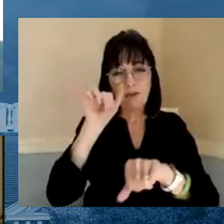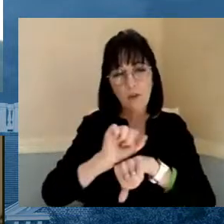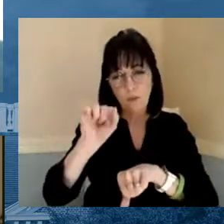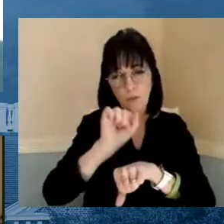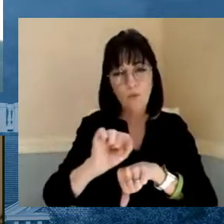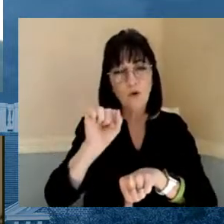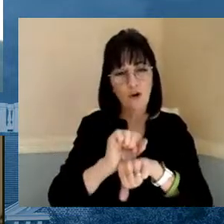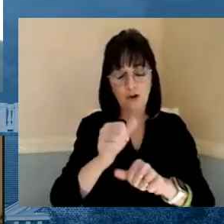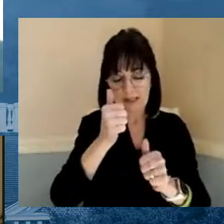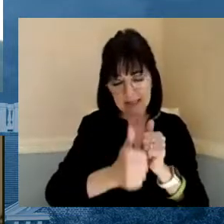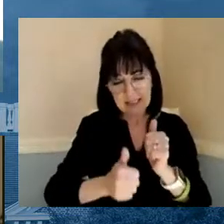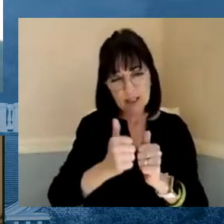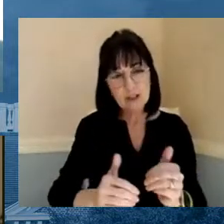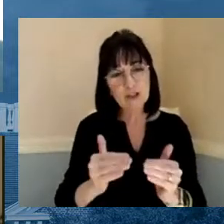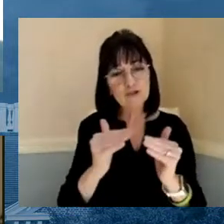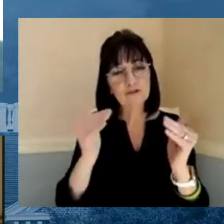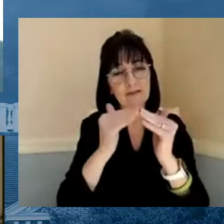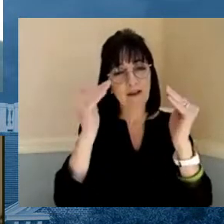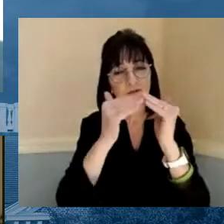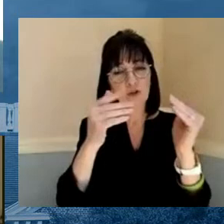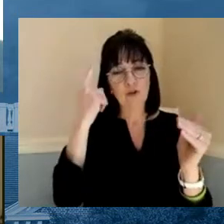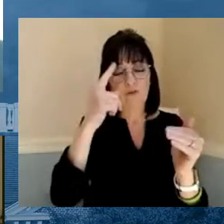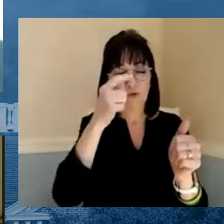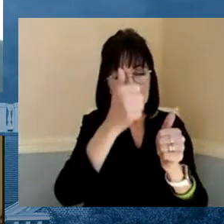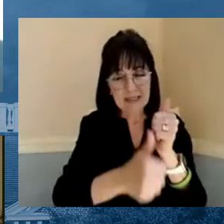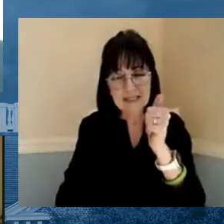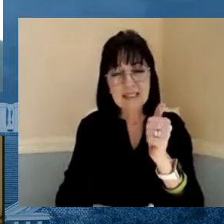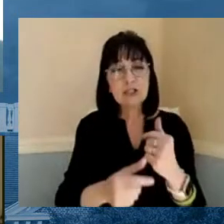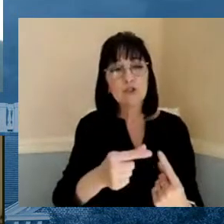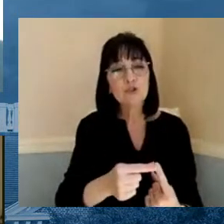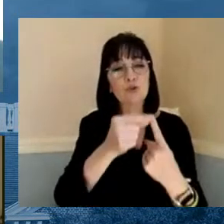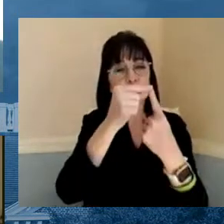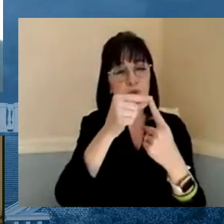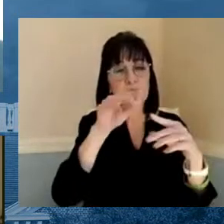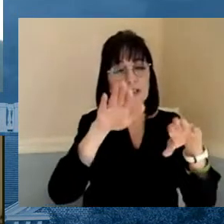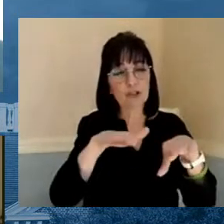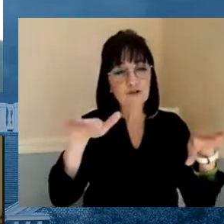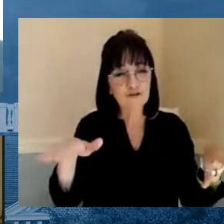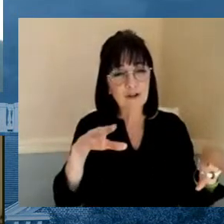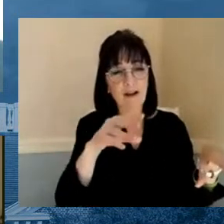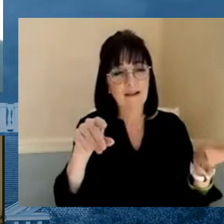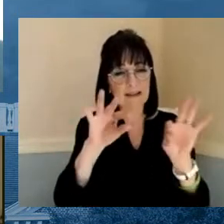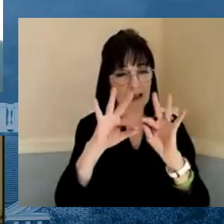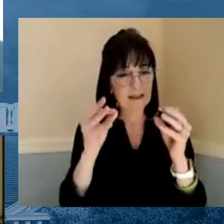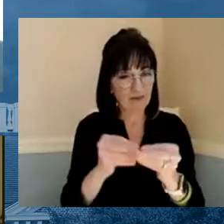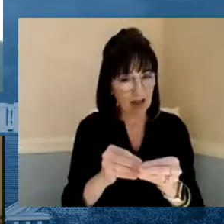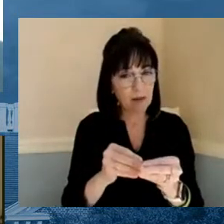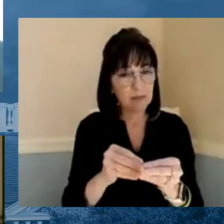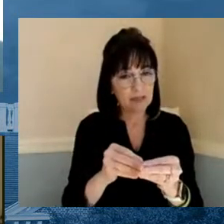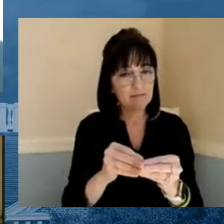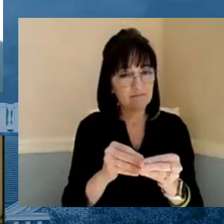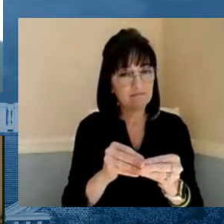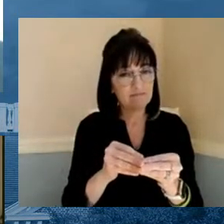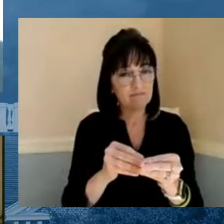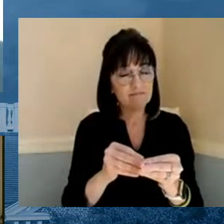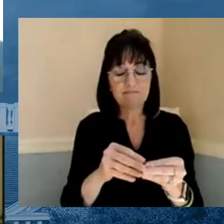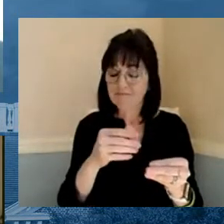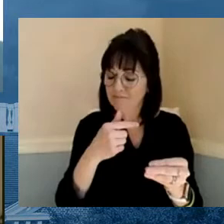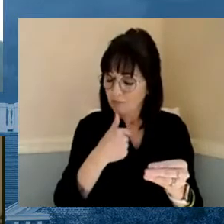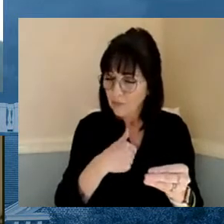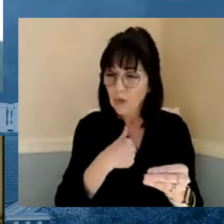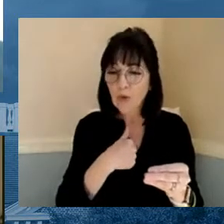from the care of each unique and individual child and family to the highest level of